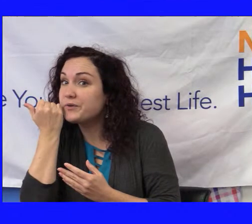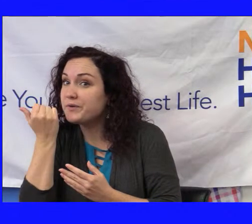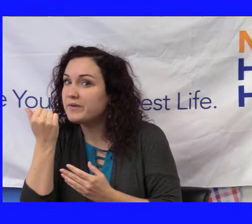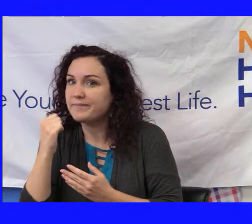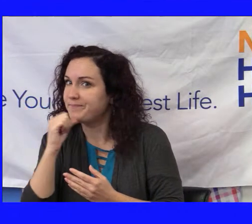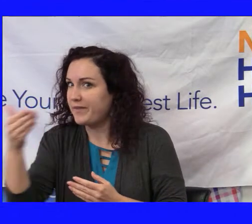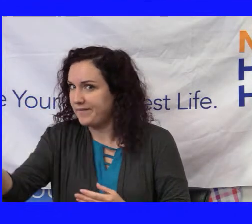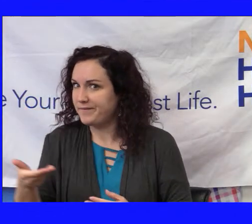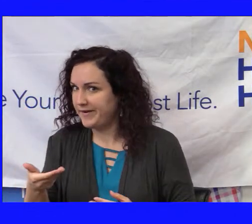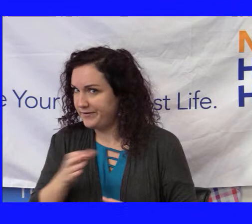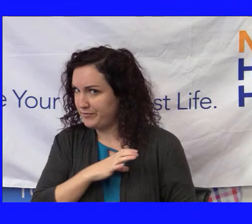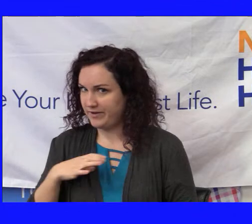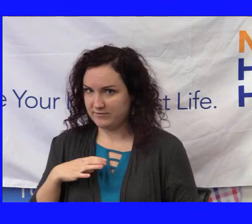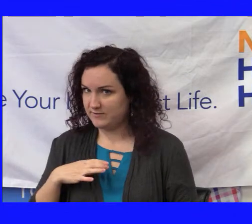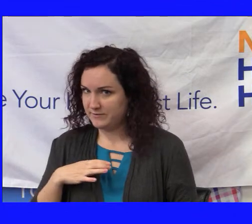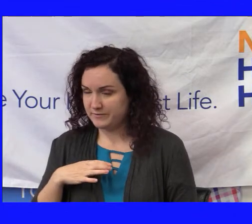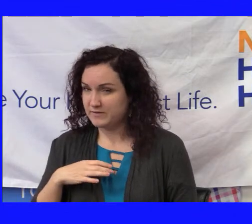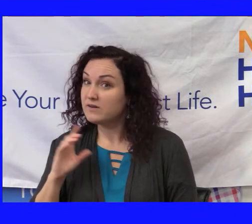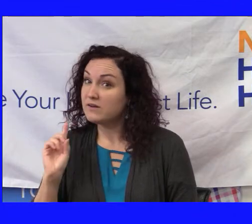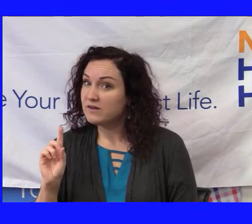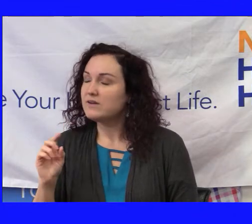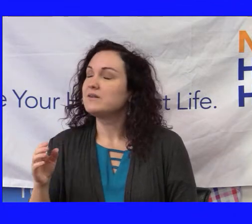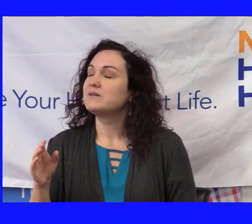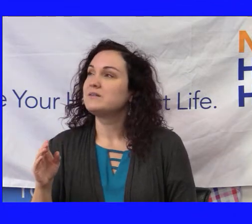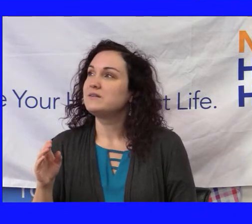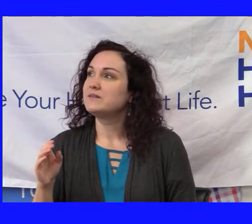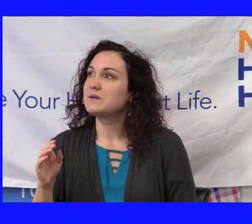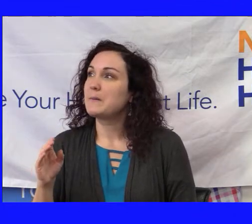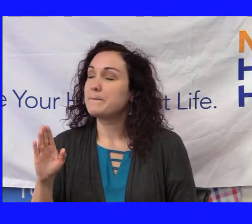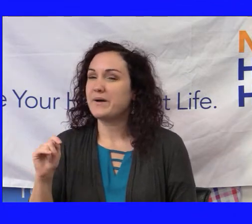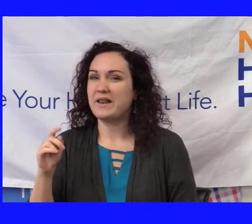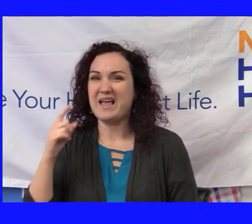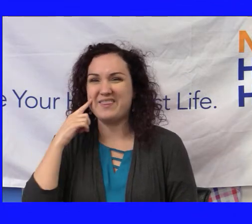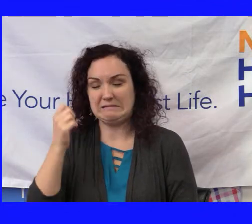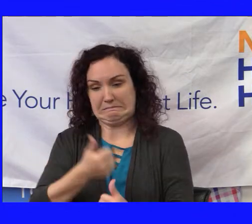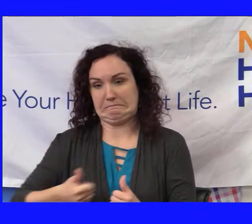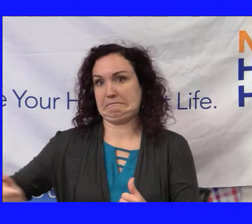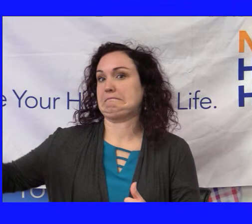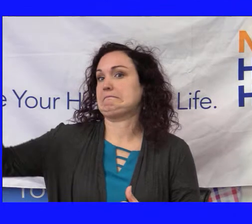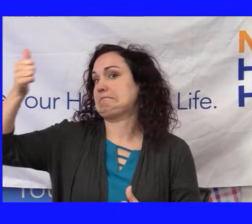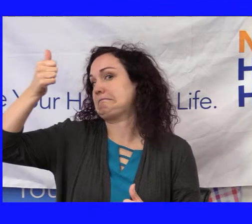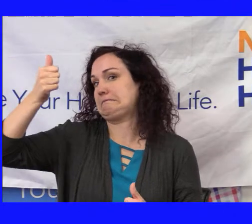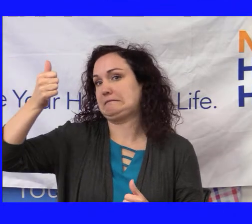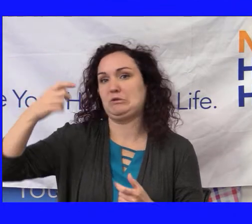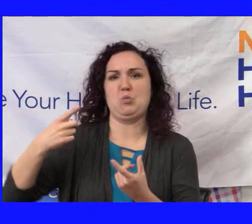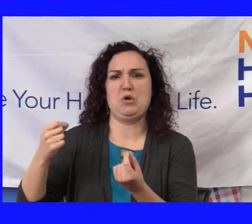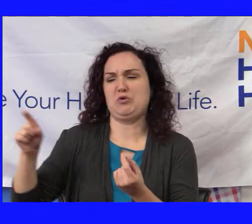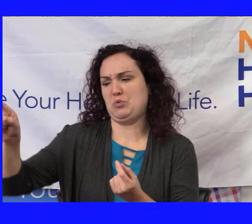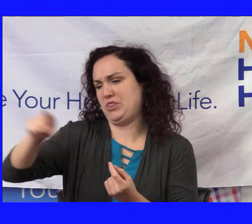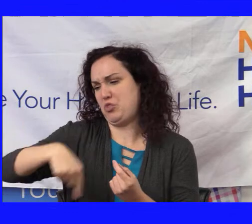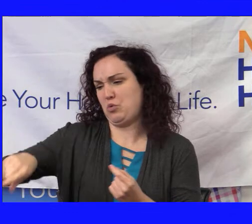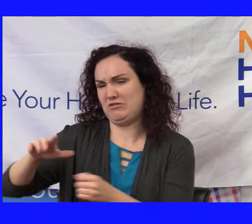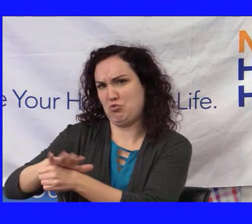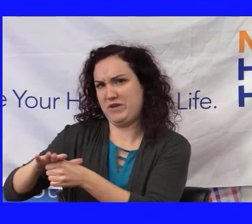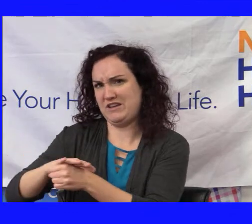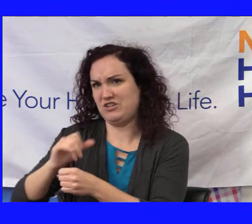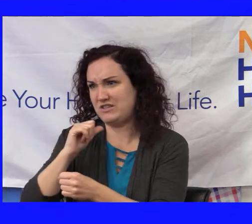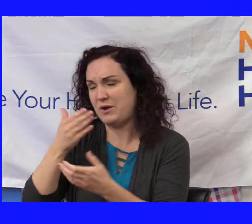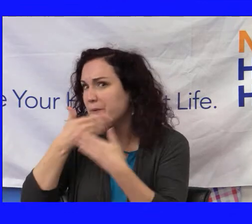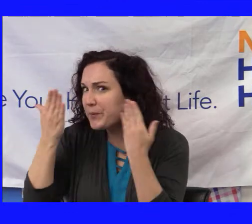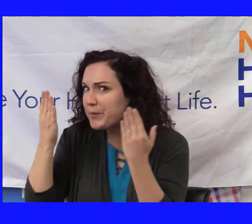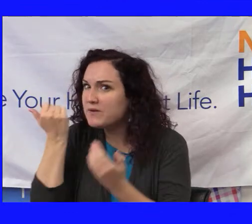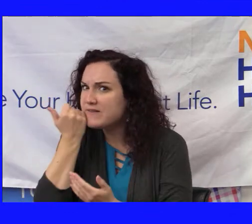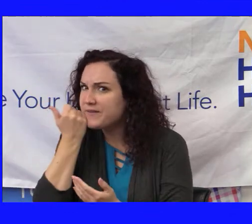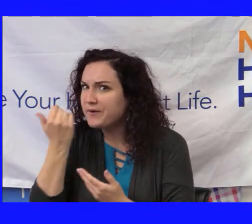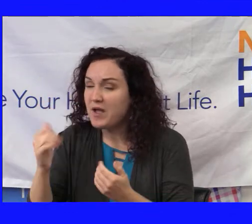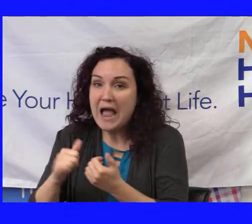invited to the council, but it might be a corporate decision about what do we do with those sites that do not currently provide dental, and